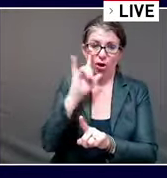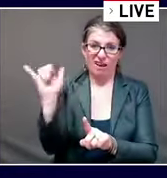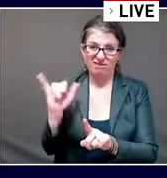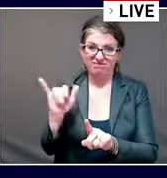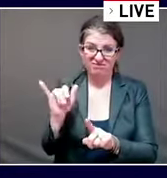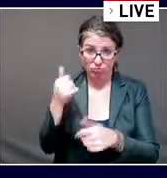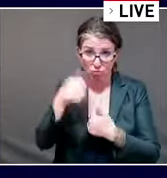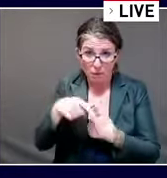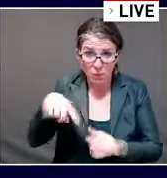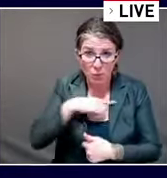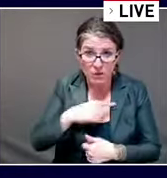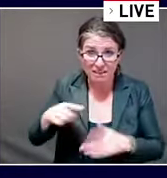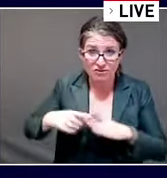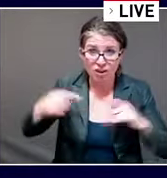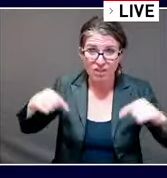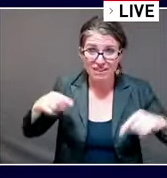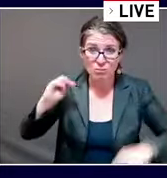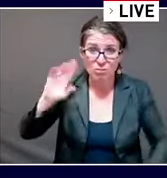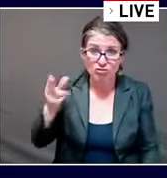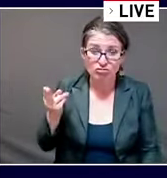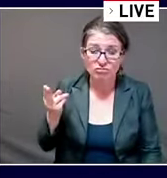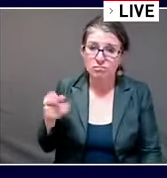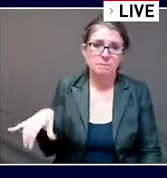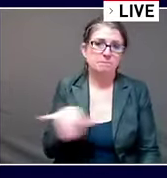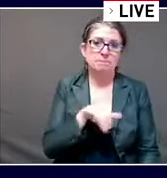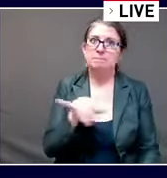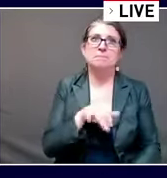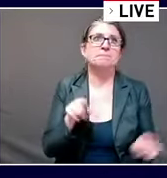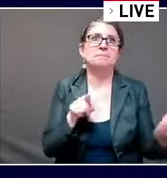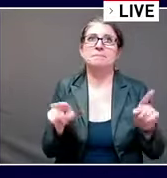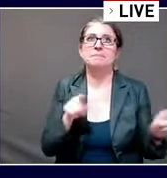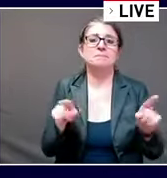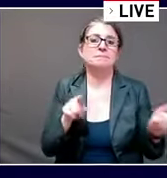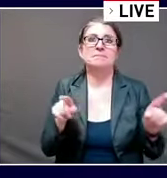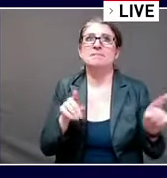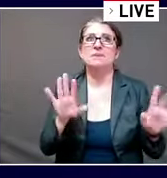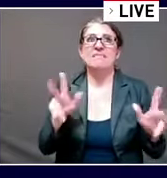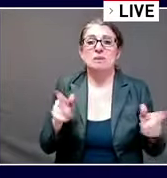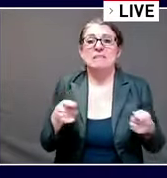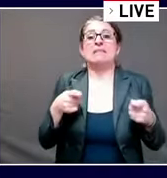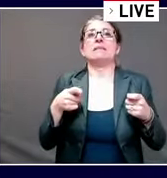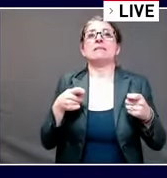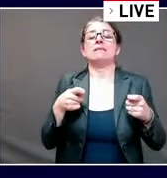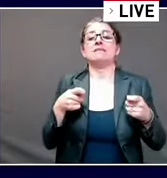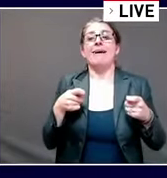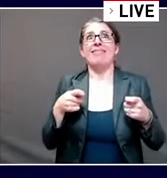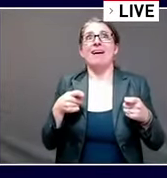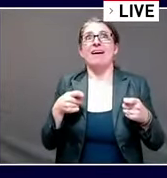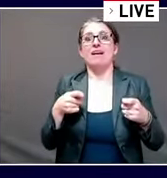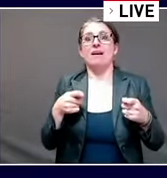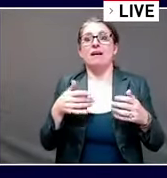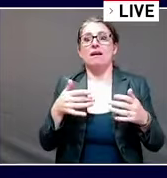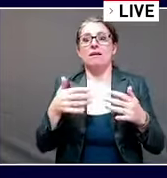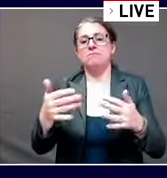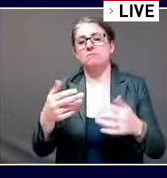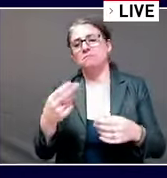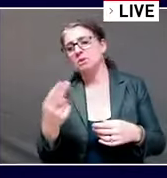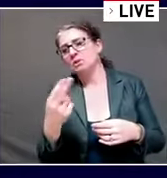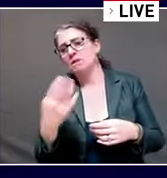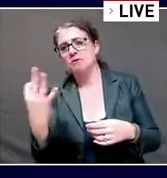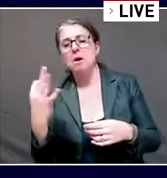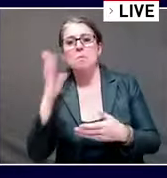appears similar, there are some material differences between today's pandemic and the pandemic from earlier in the year.